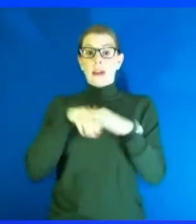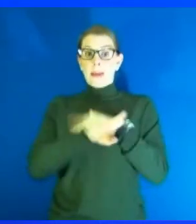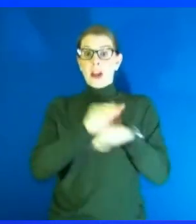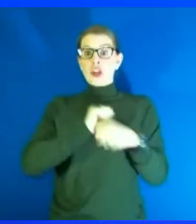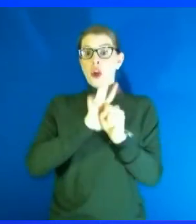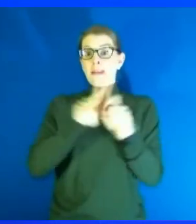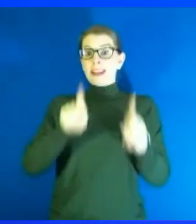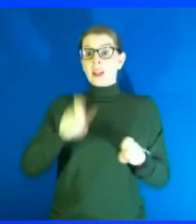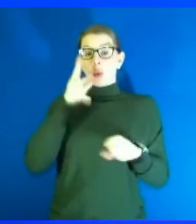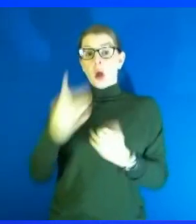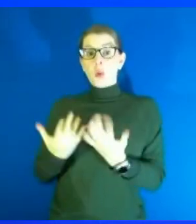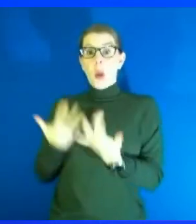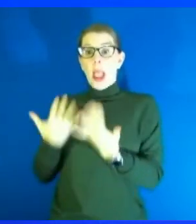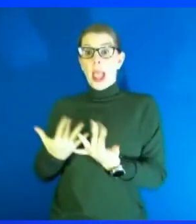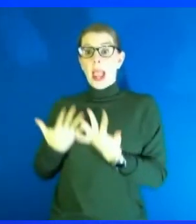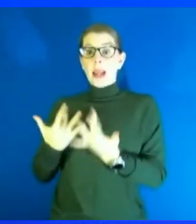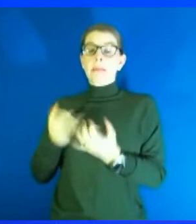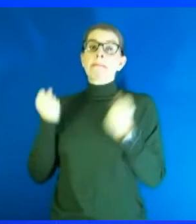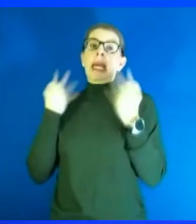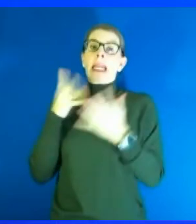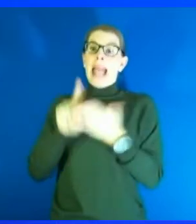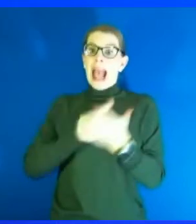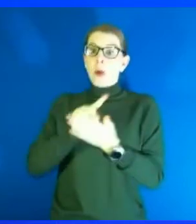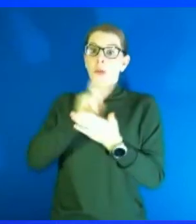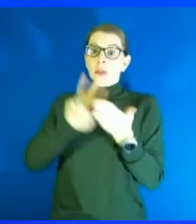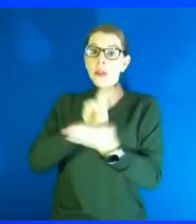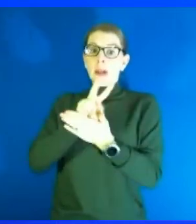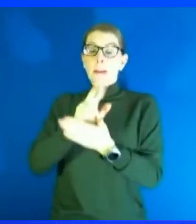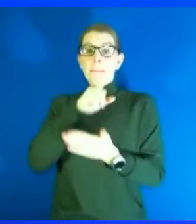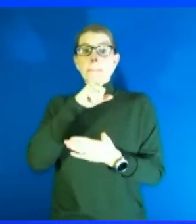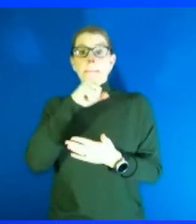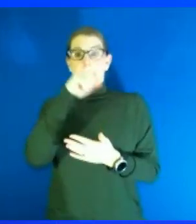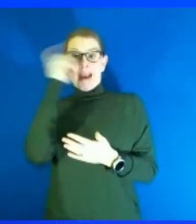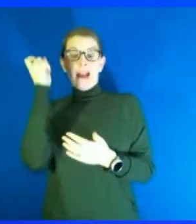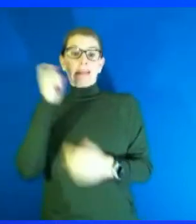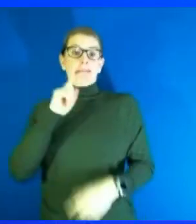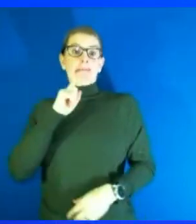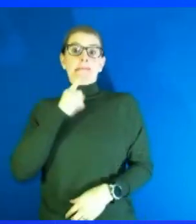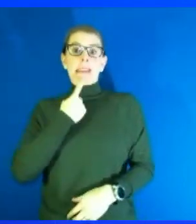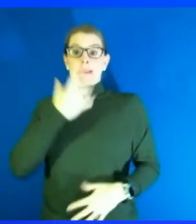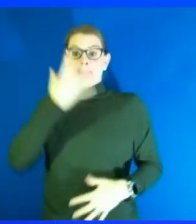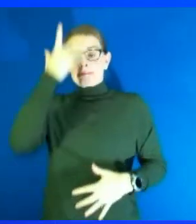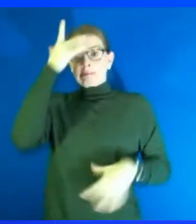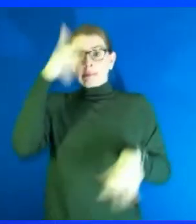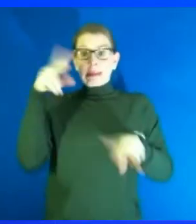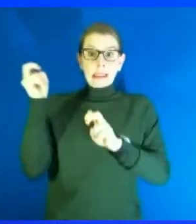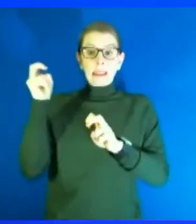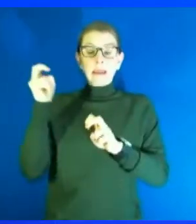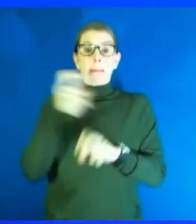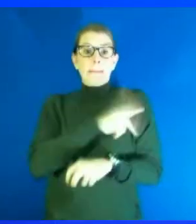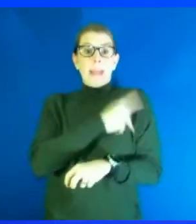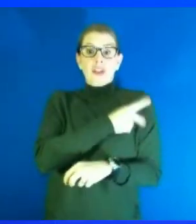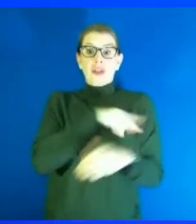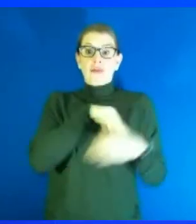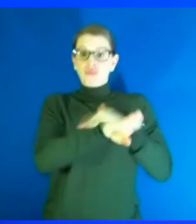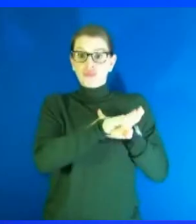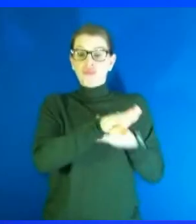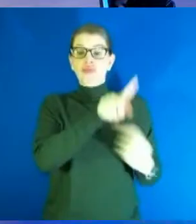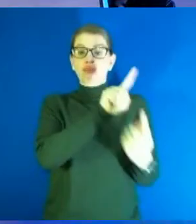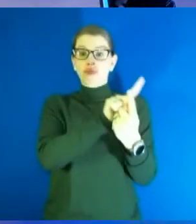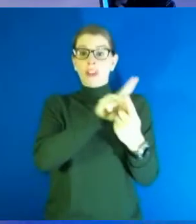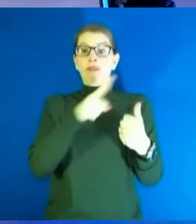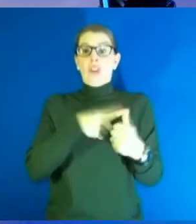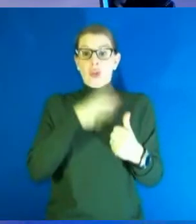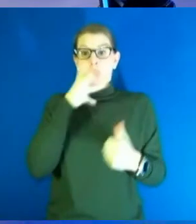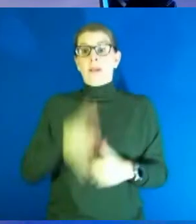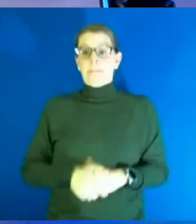going to wait many hours because, our higher acuity patients are going to go back first. We have to make sure that the sick patients are seen first.